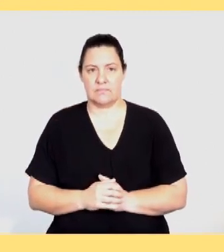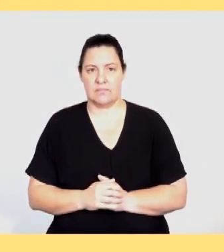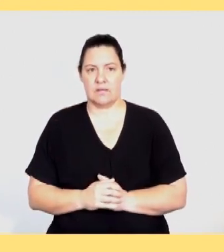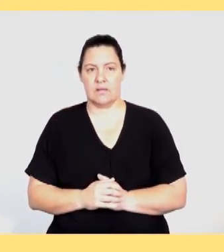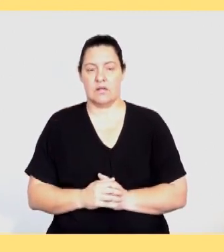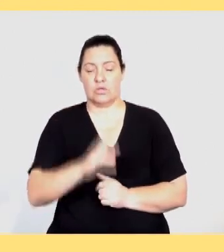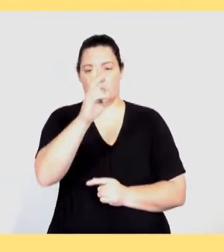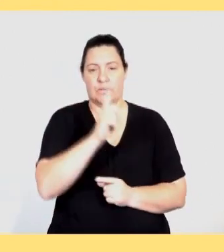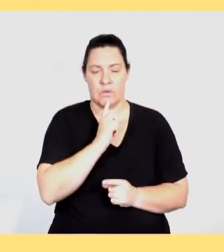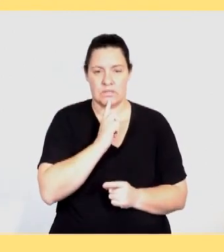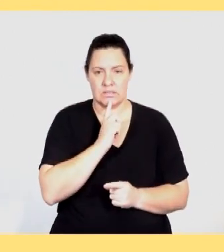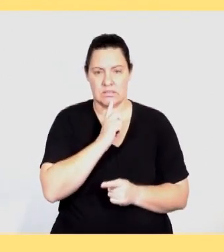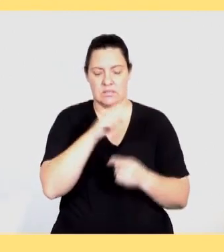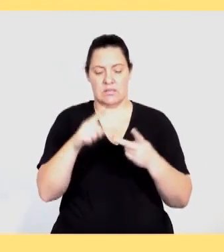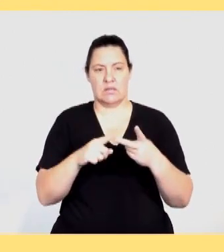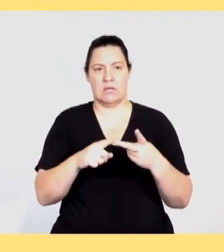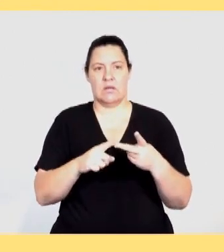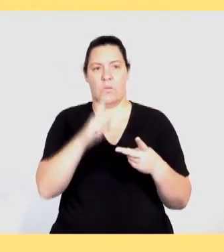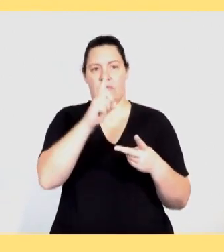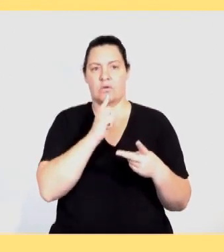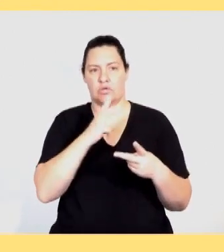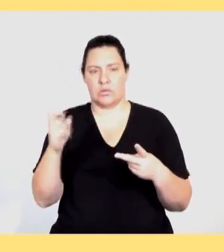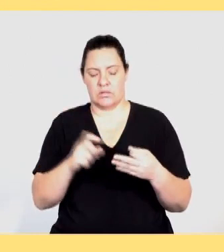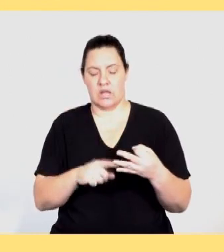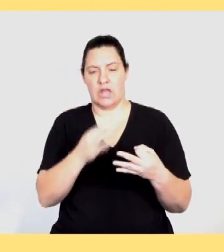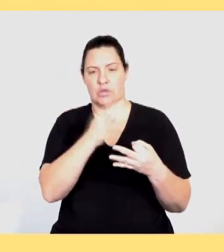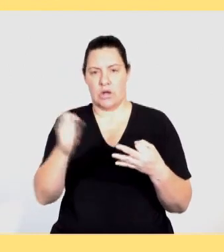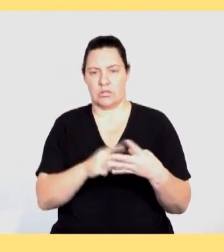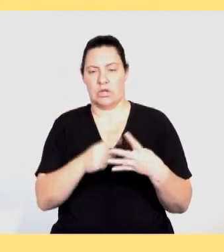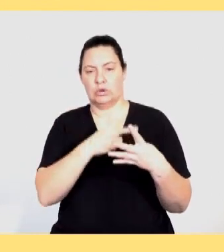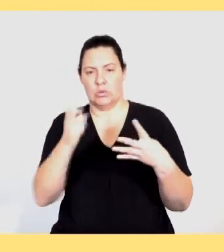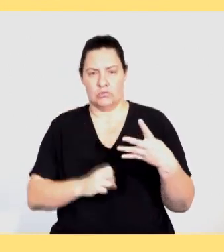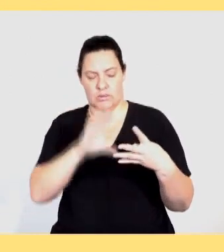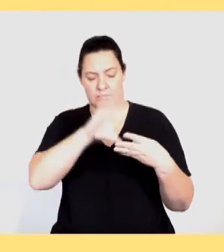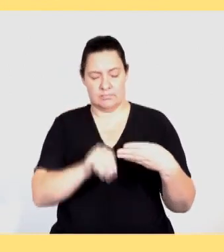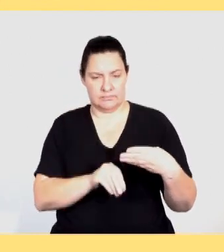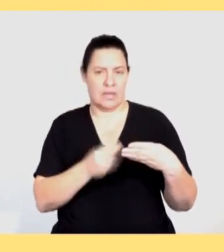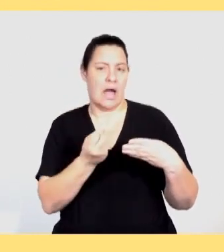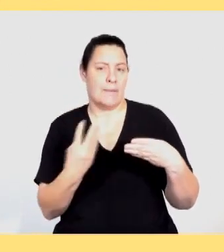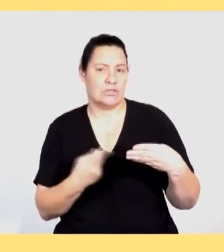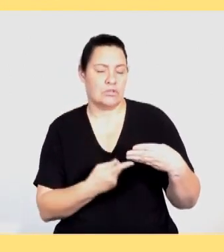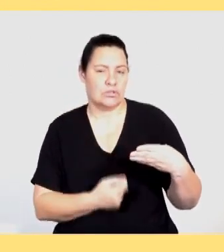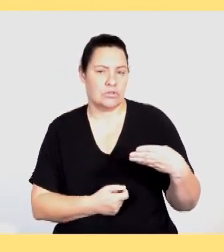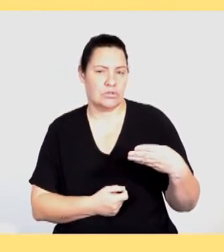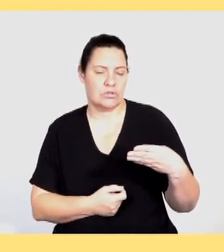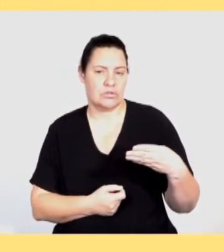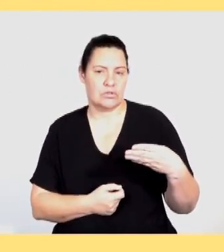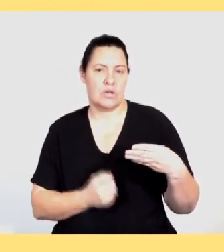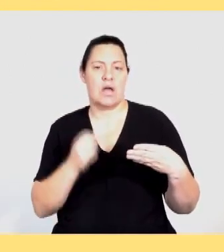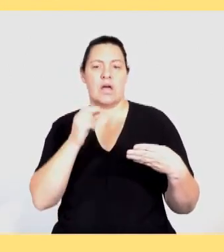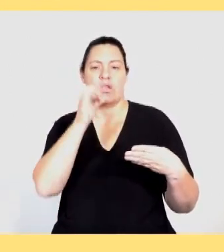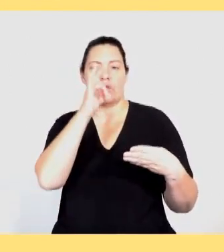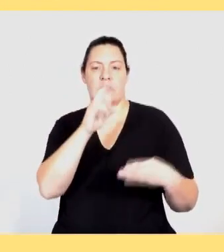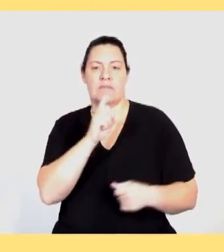Okay, I'm going to give the amounts to you. 2,000 plus 1.2 plus 300 plus 200. How much do you get?